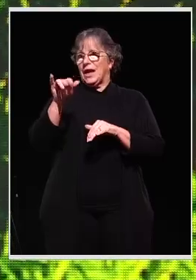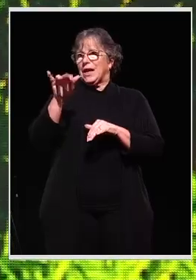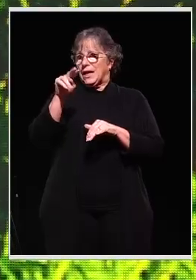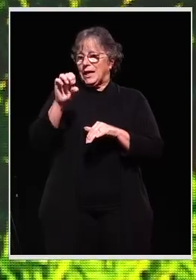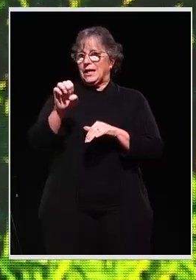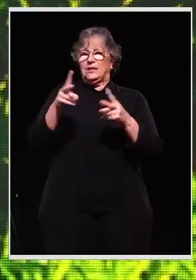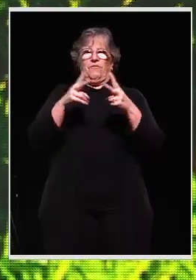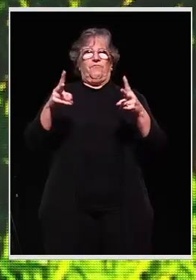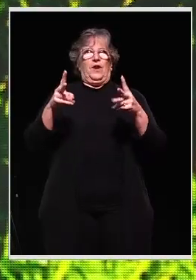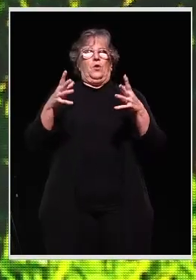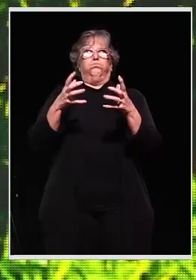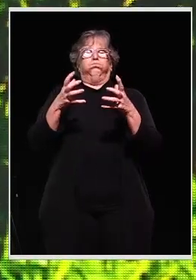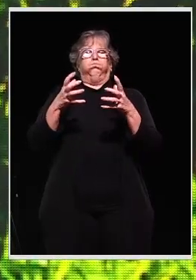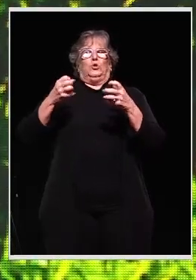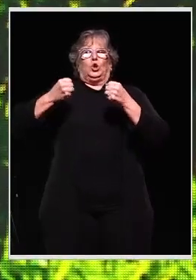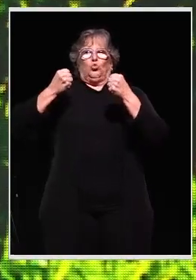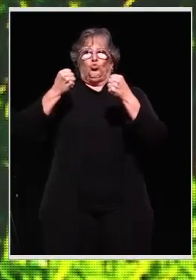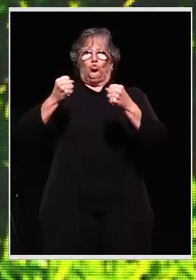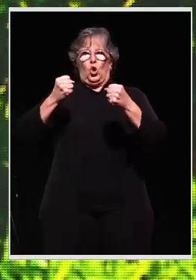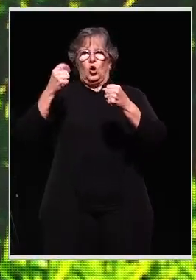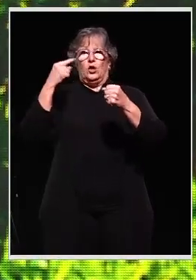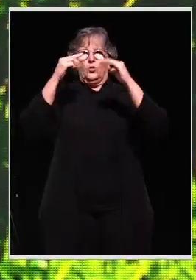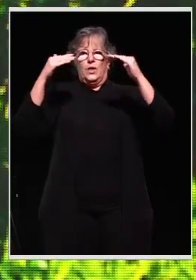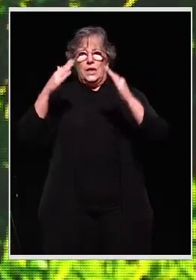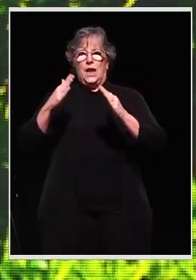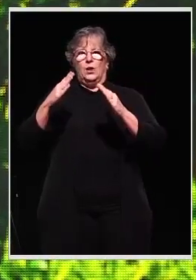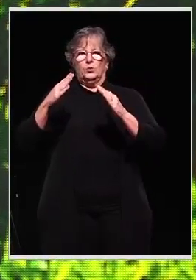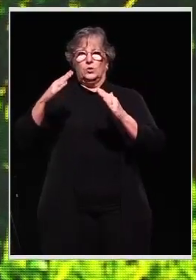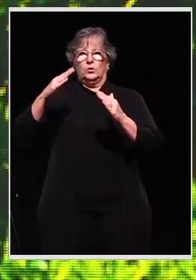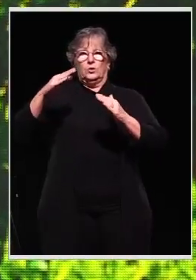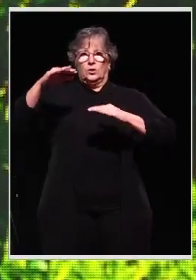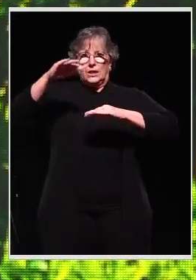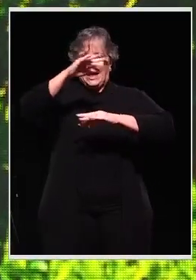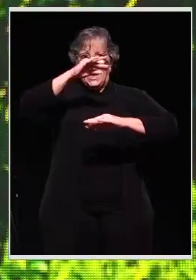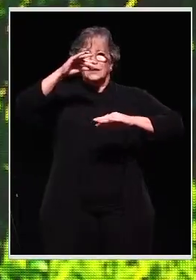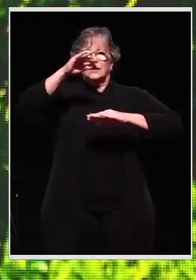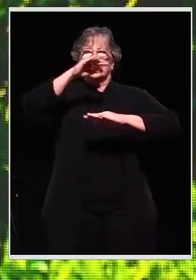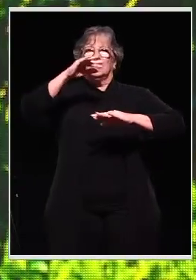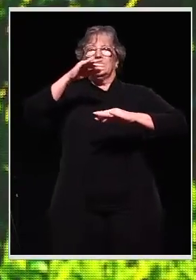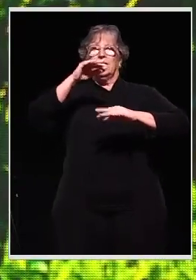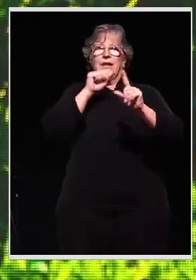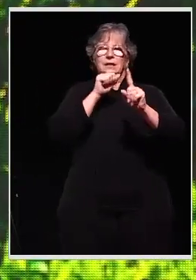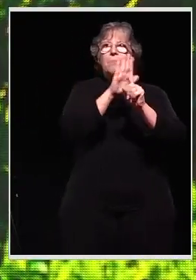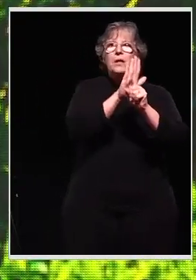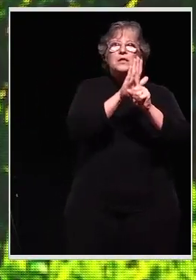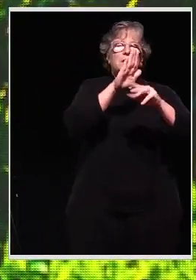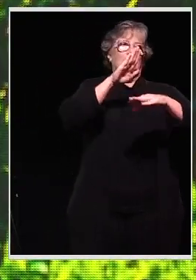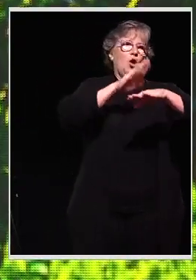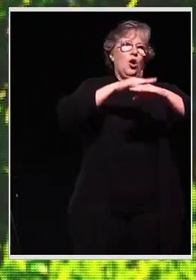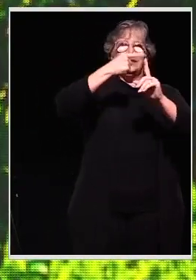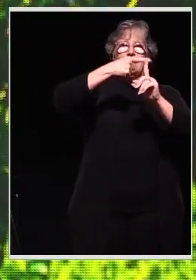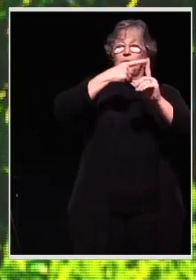very potent greenhouse gas. It has a much greater impact on holding temperature than carbon dioxide